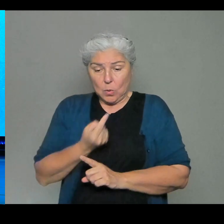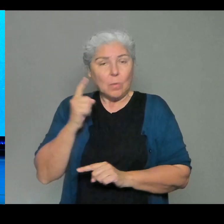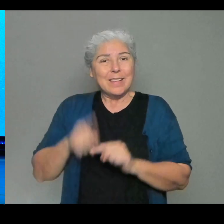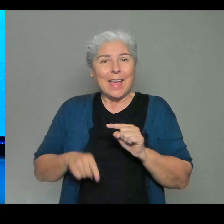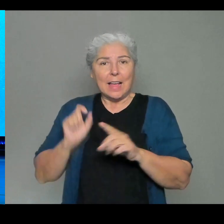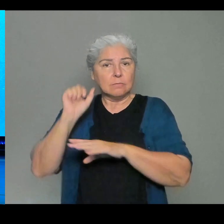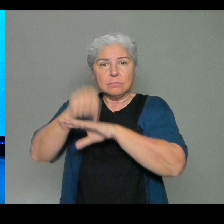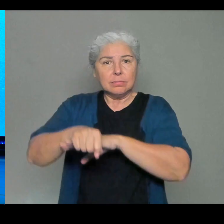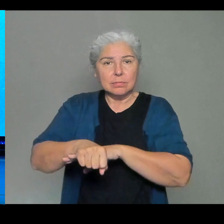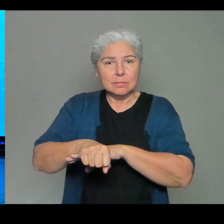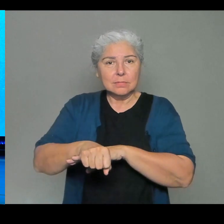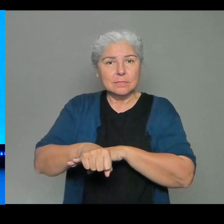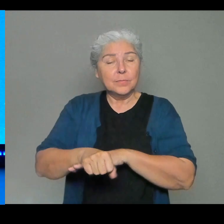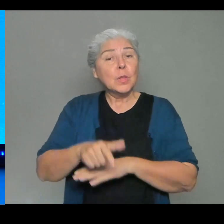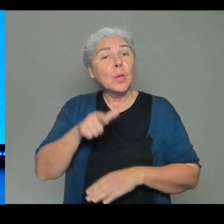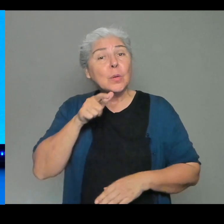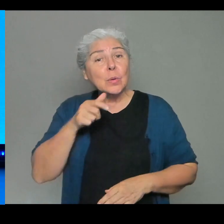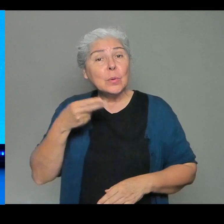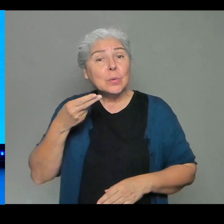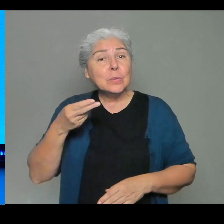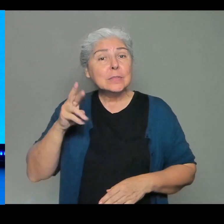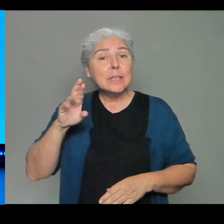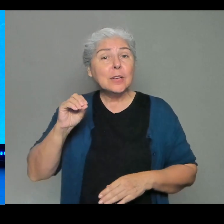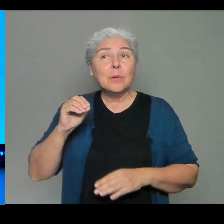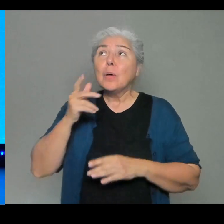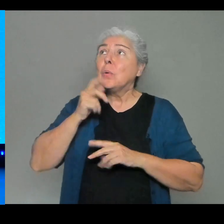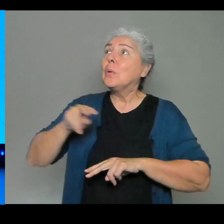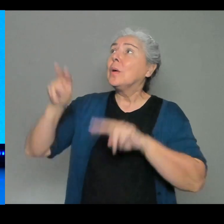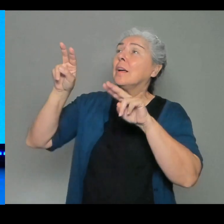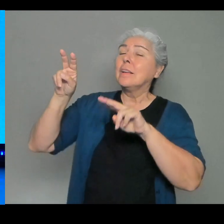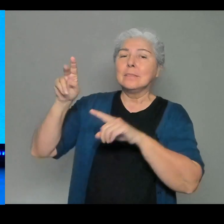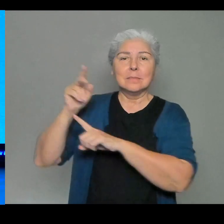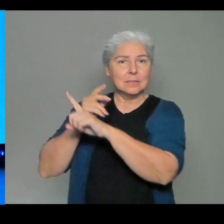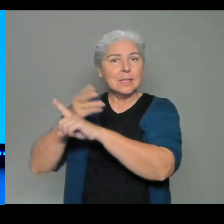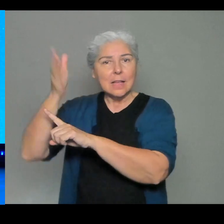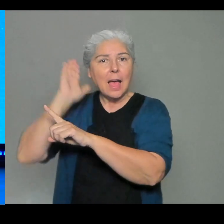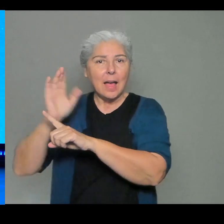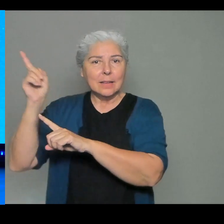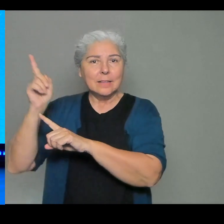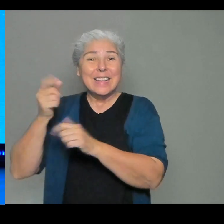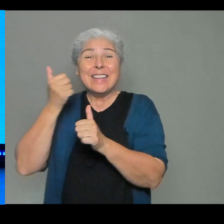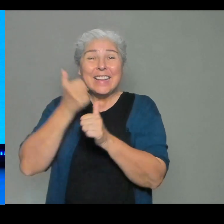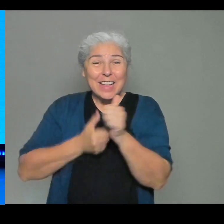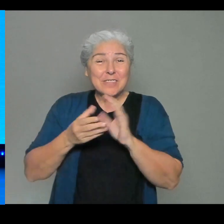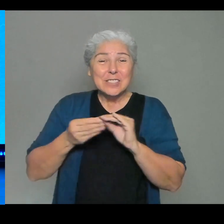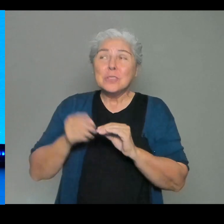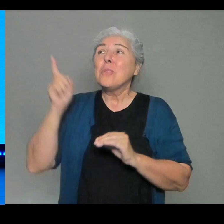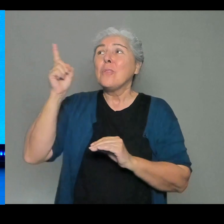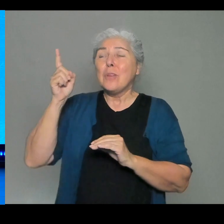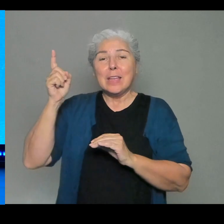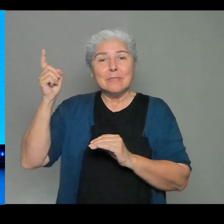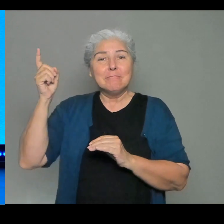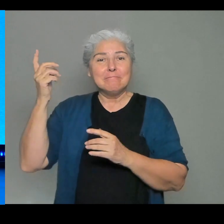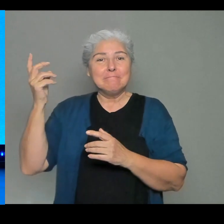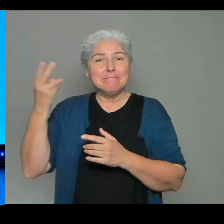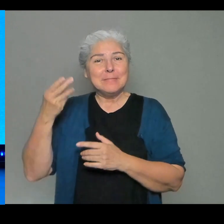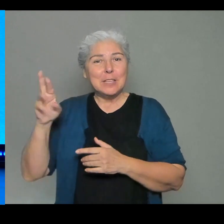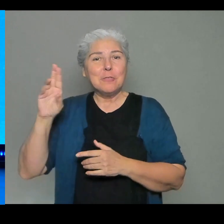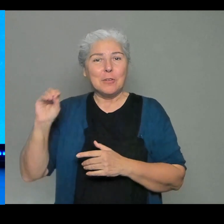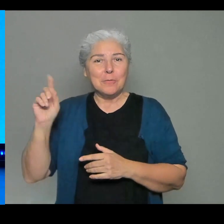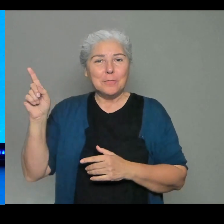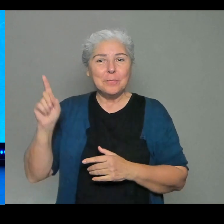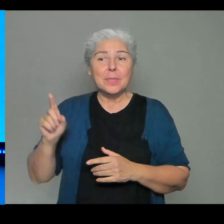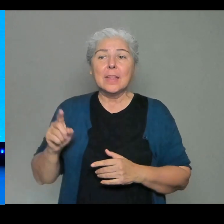Therefore, in every story in the Bible, God is the hero. And not only is God in the hero in every one of these little